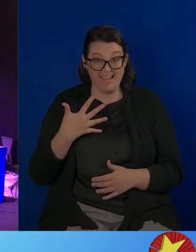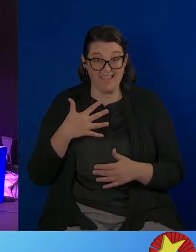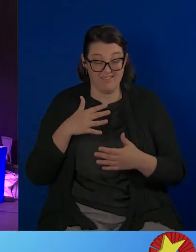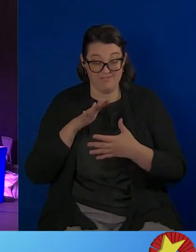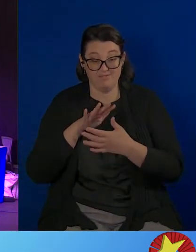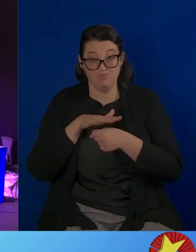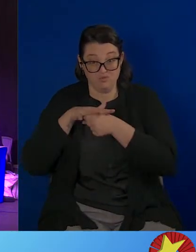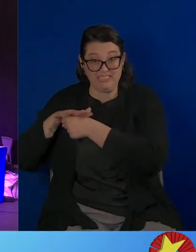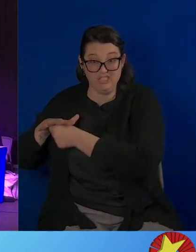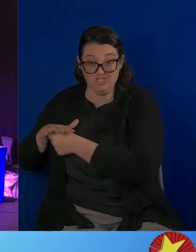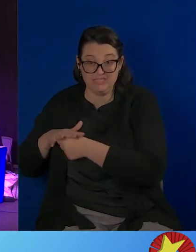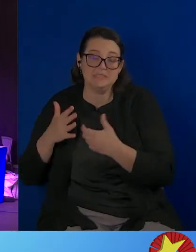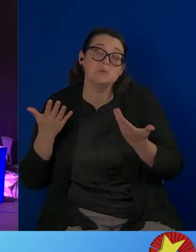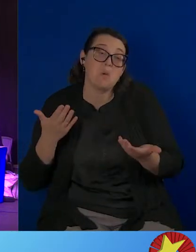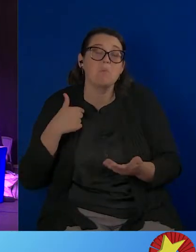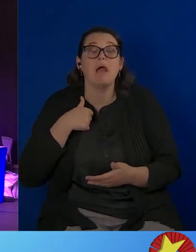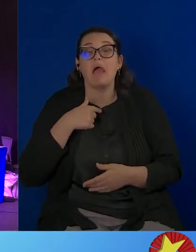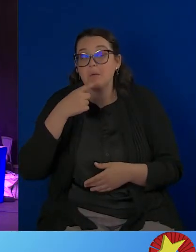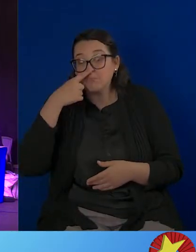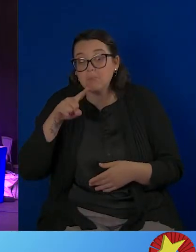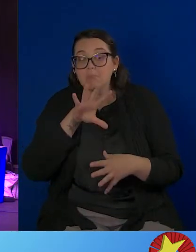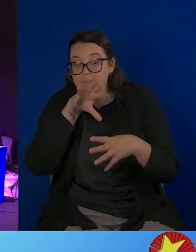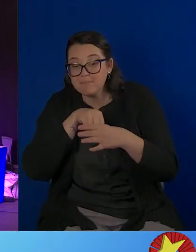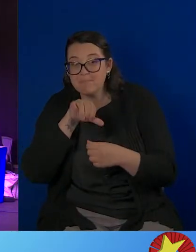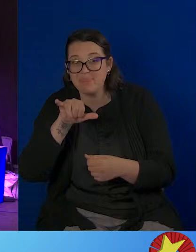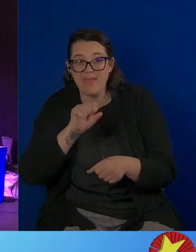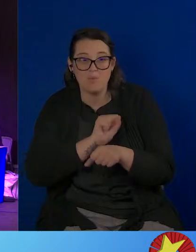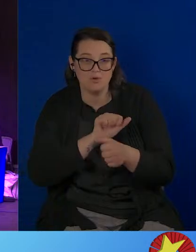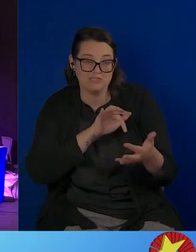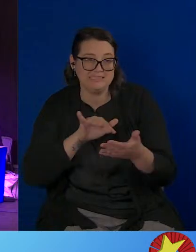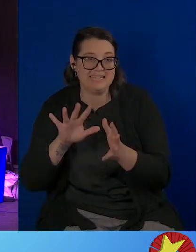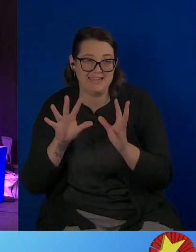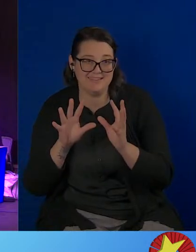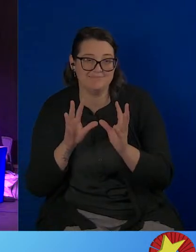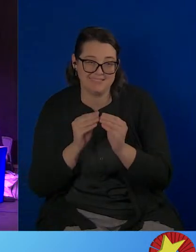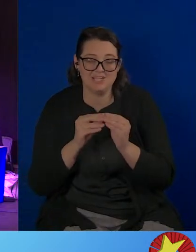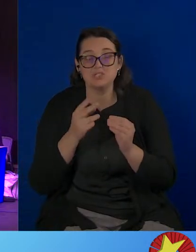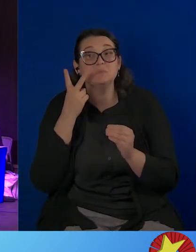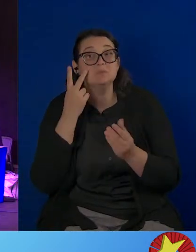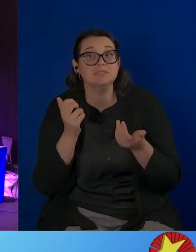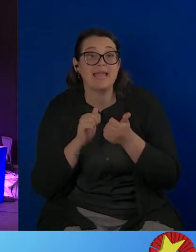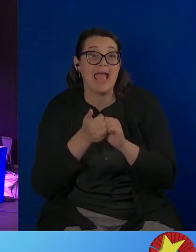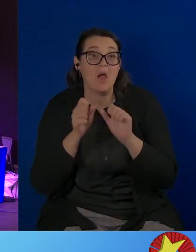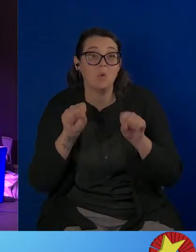study group to see how we might be able to expand that. No, that sounds great. Good. Okay, thanks, Jason. Thank you.